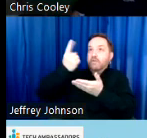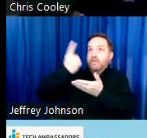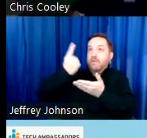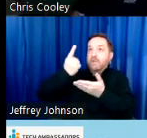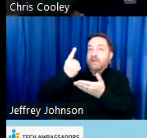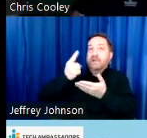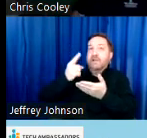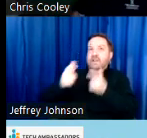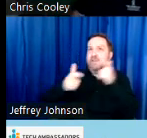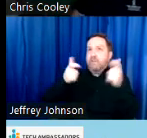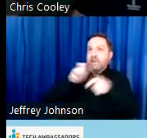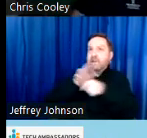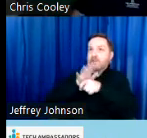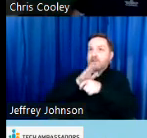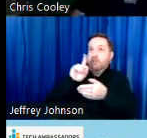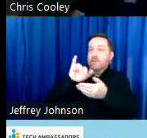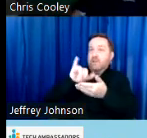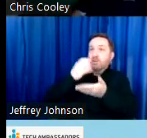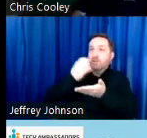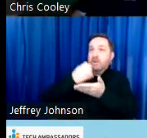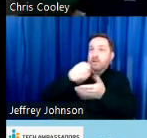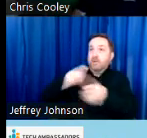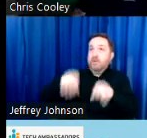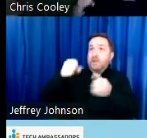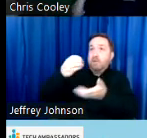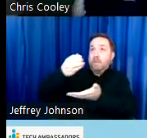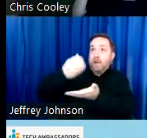it big enough to do that, Chris? Do you know?